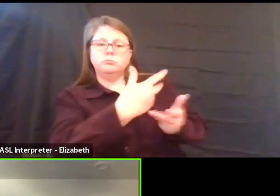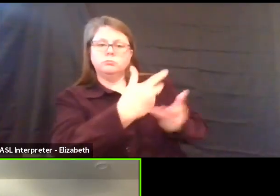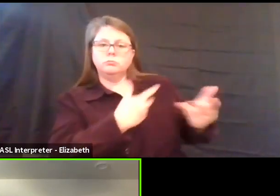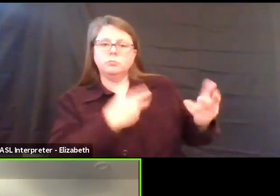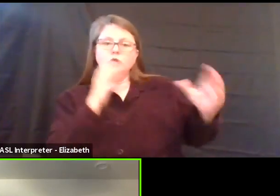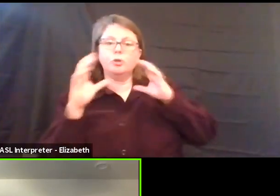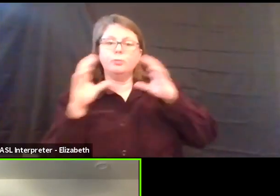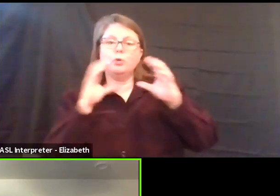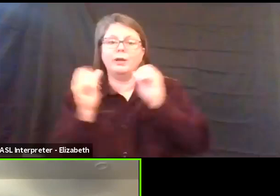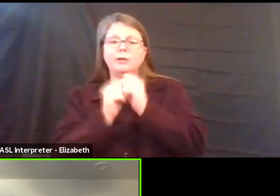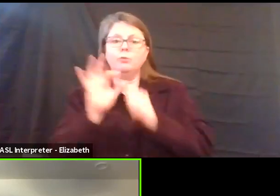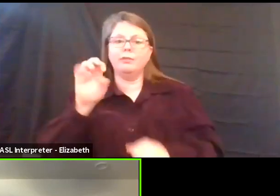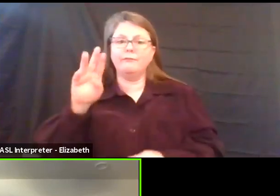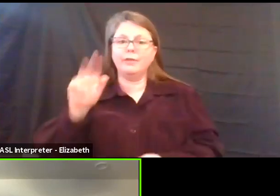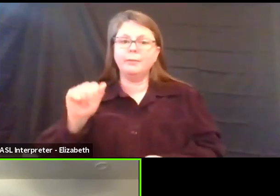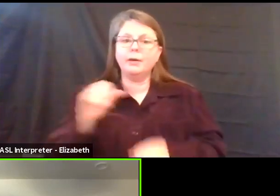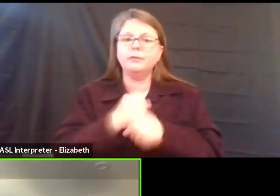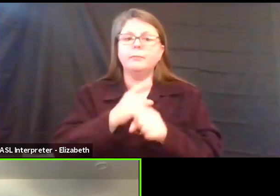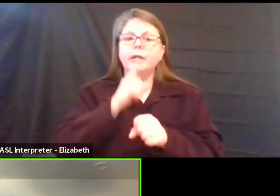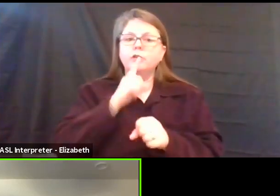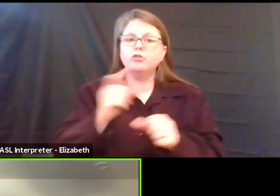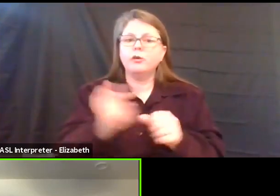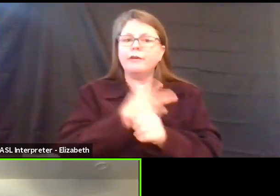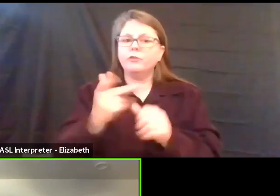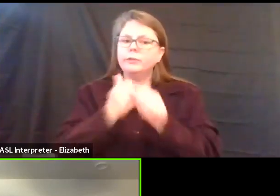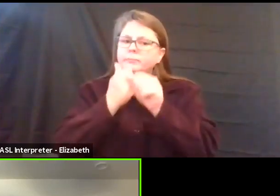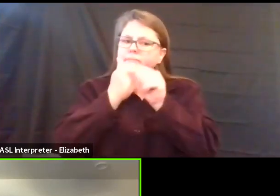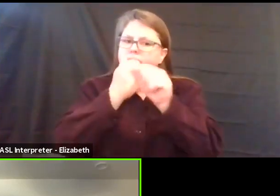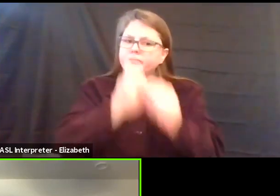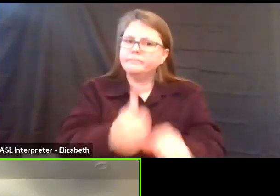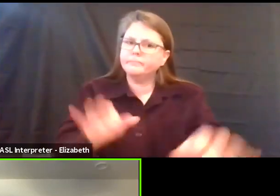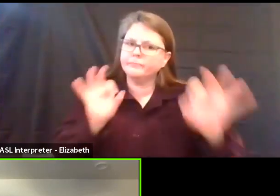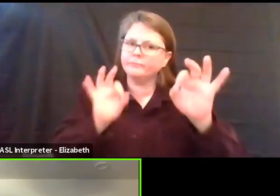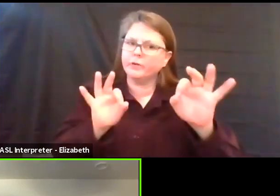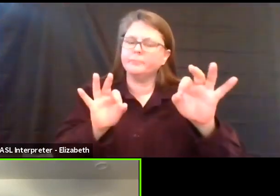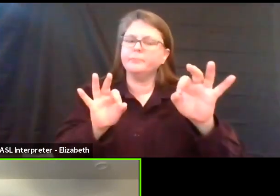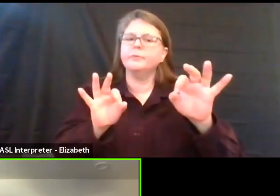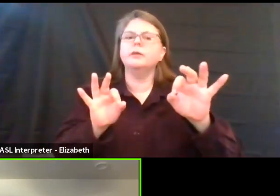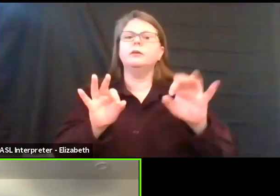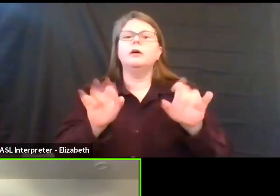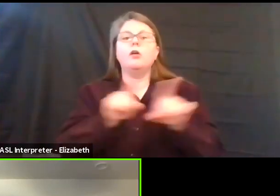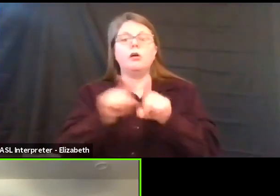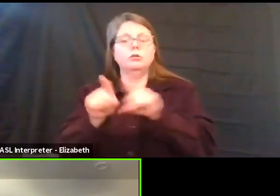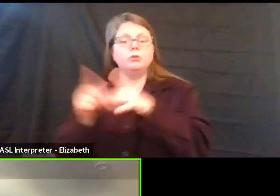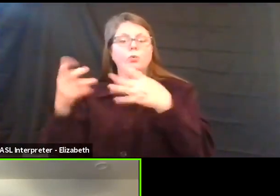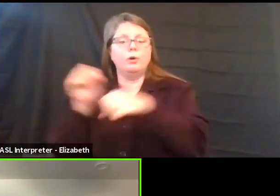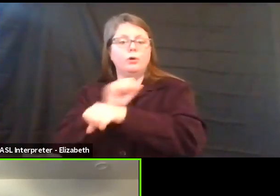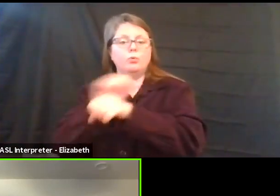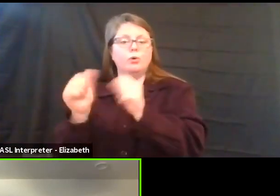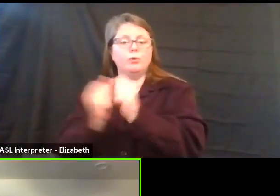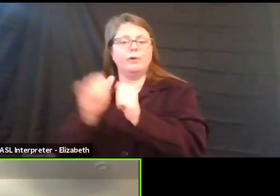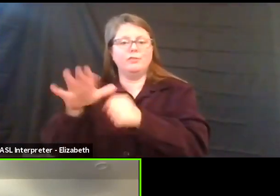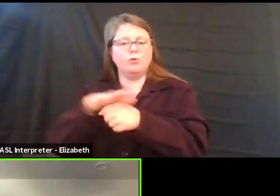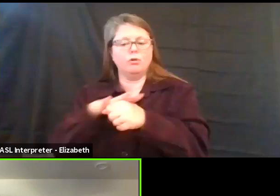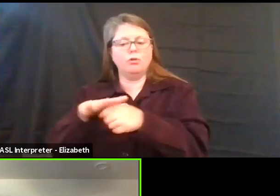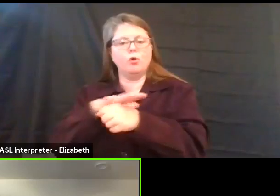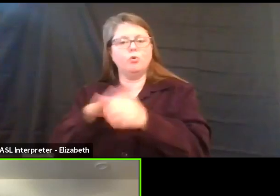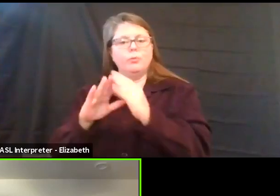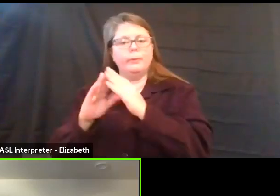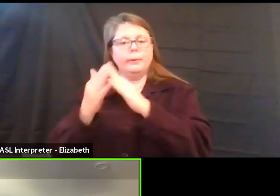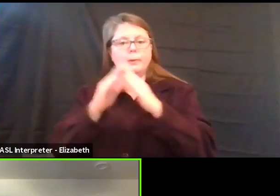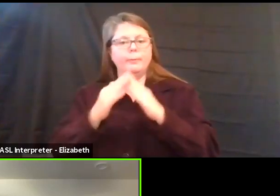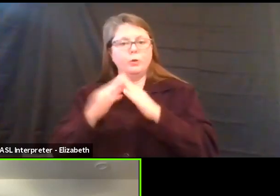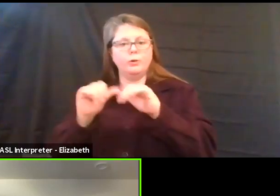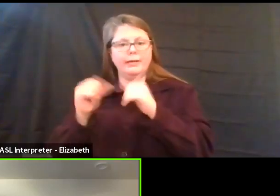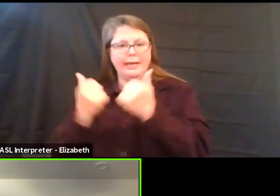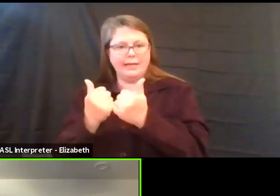these applications. And again, we want to make sure that we're also working with your local community agencies to figure